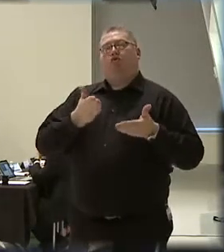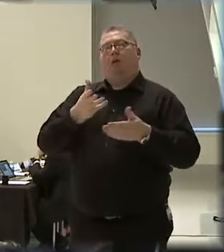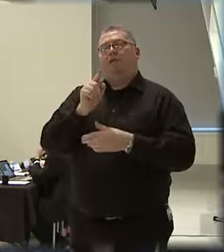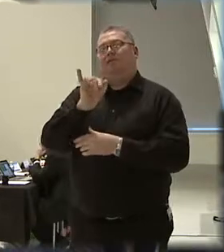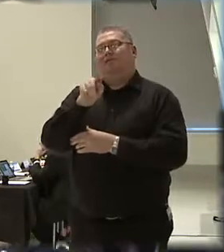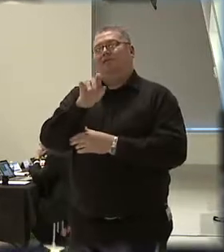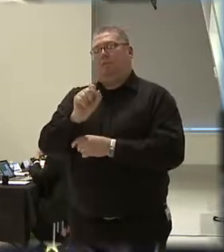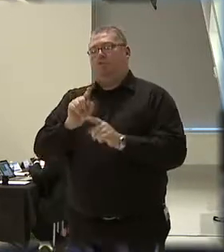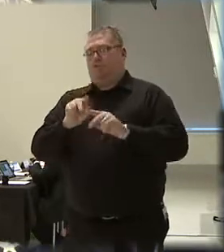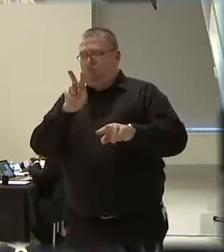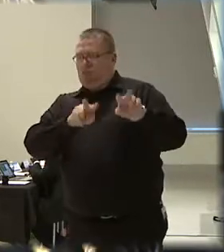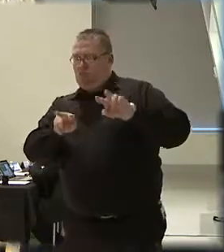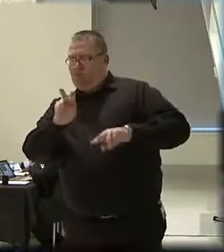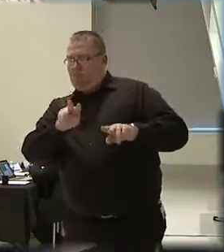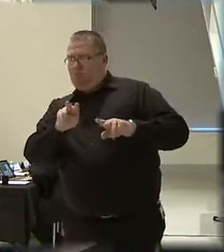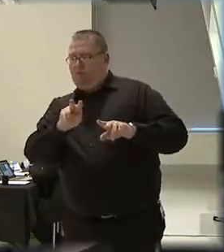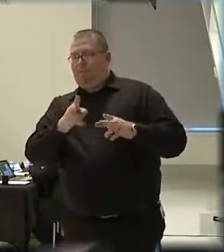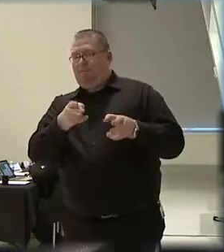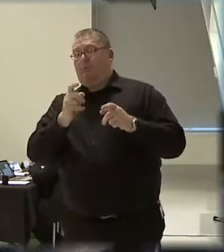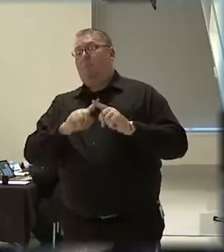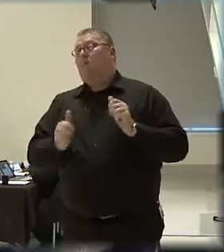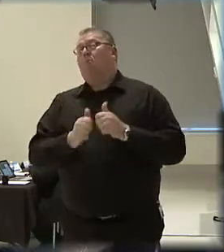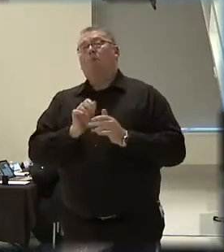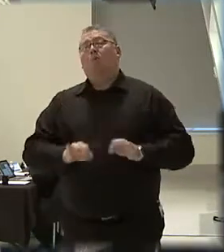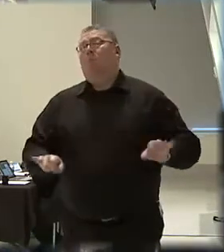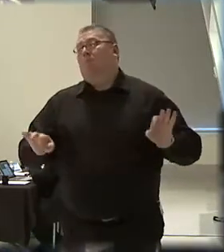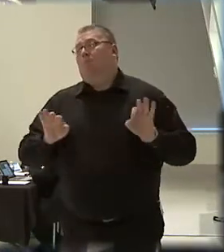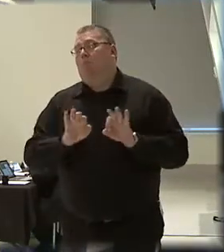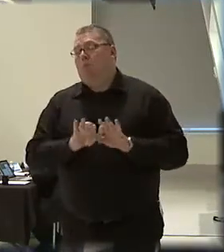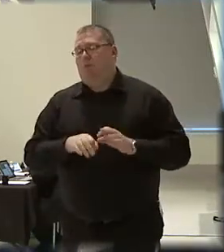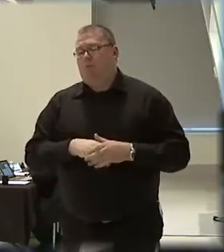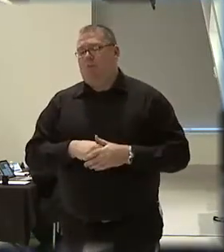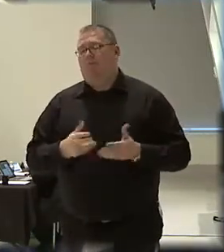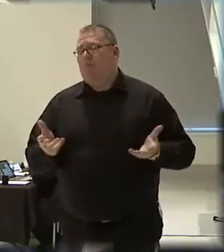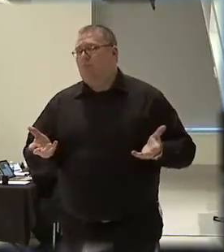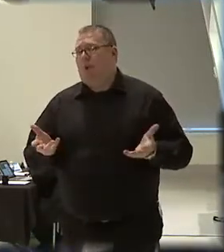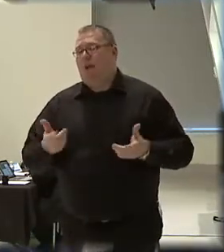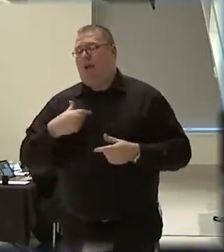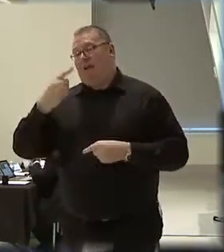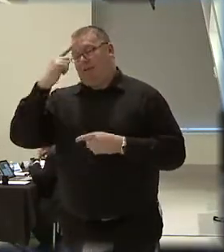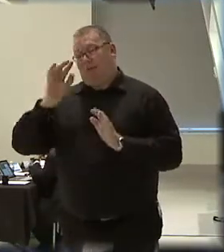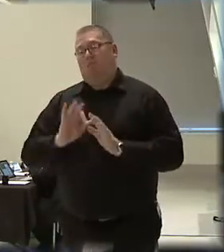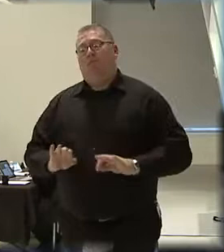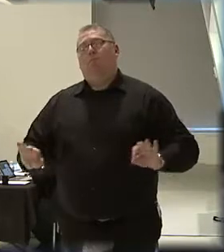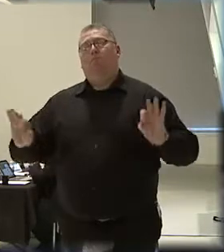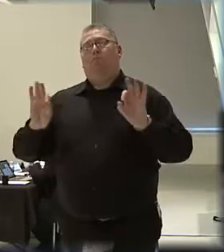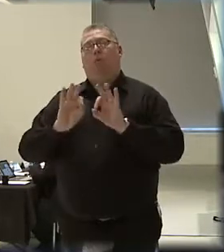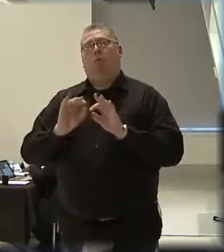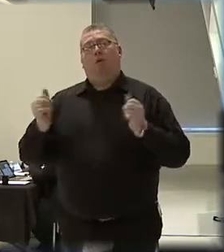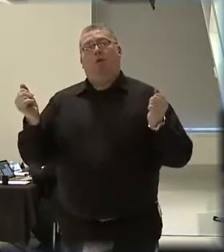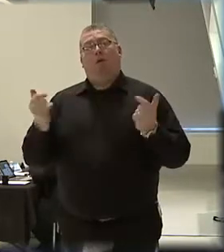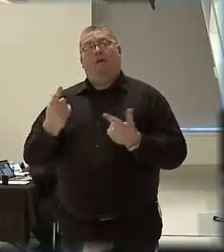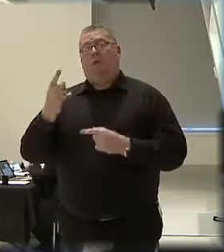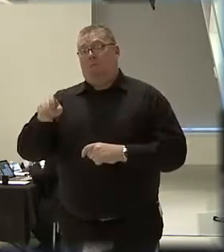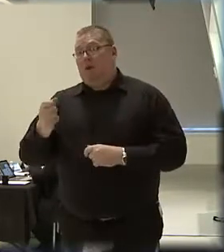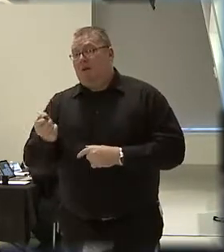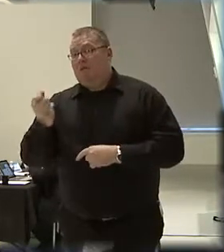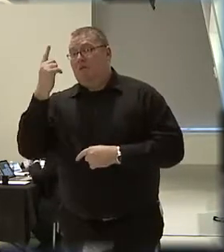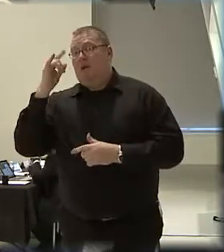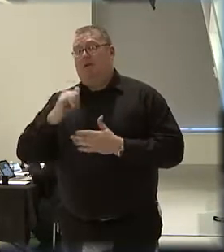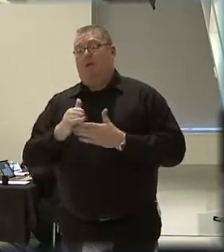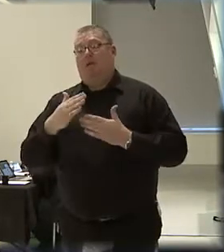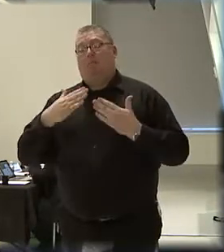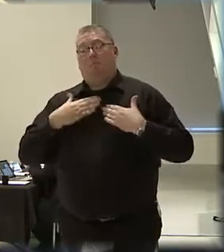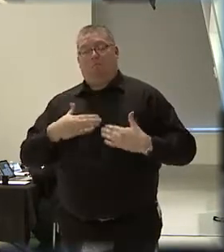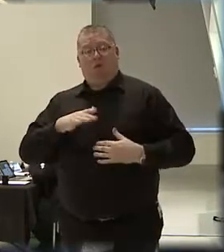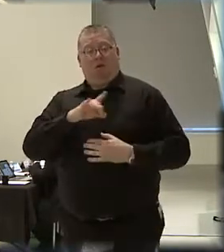at. But more importantly, I think it's important that everyone understand that the body